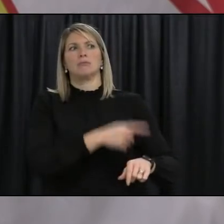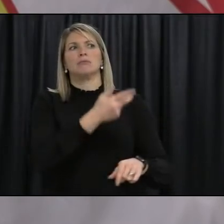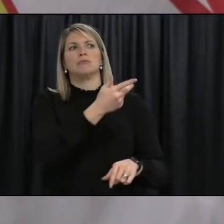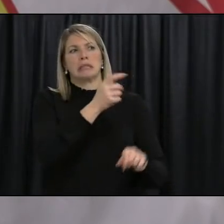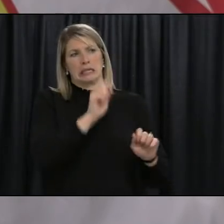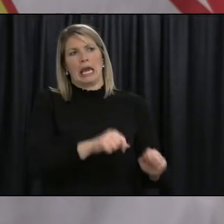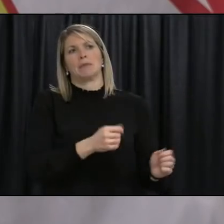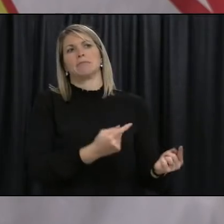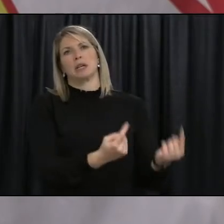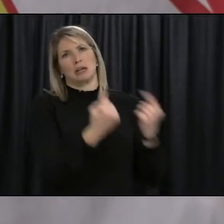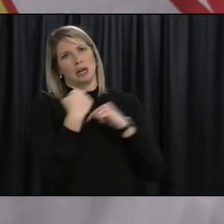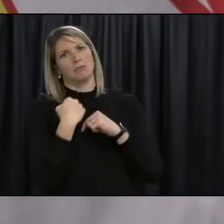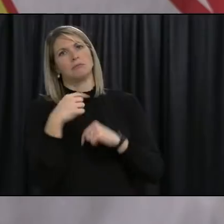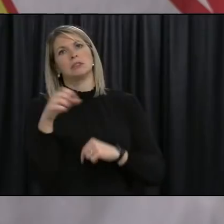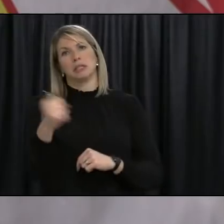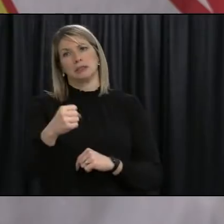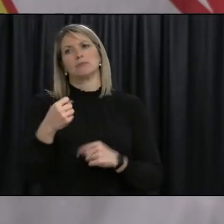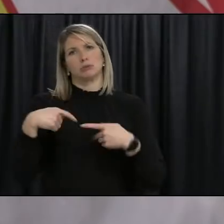visit at this point.